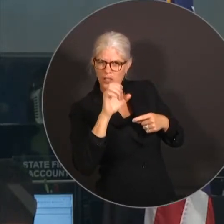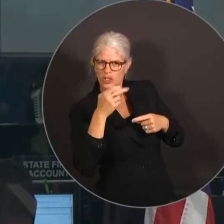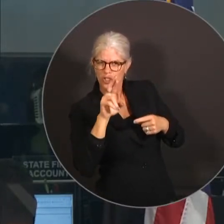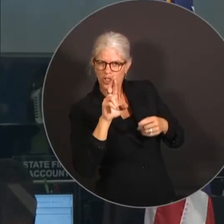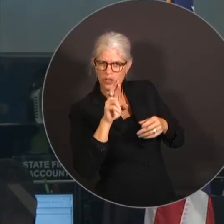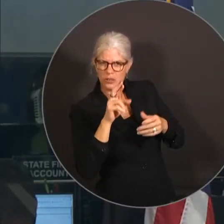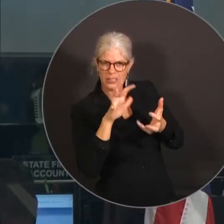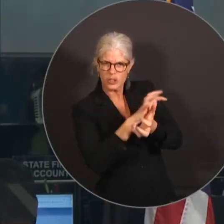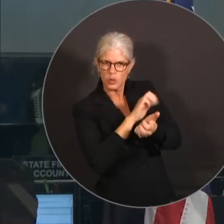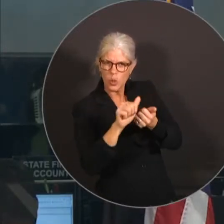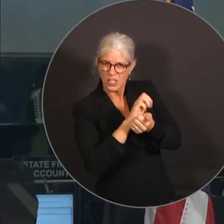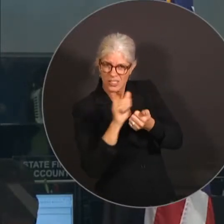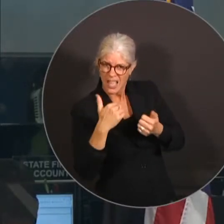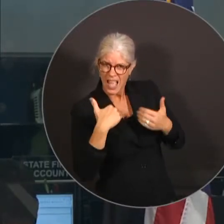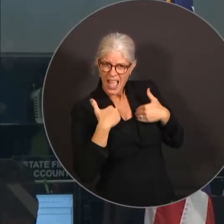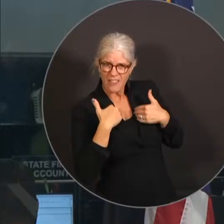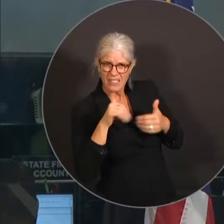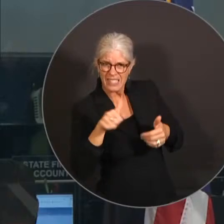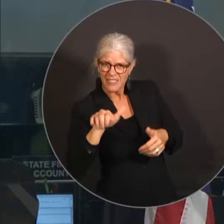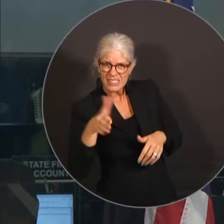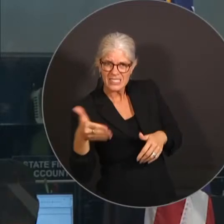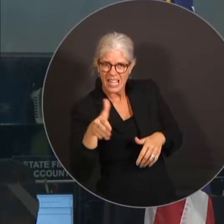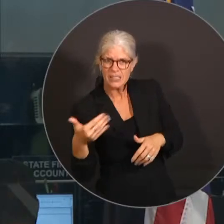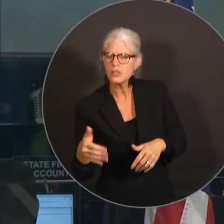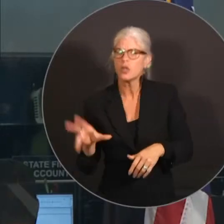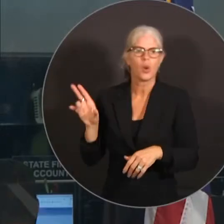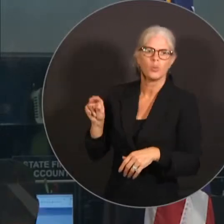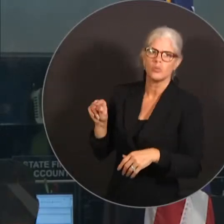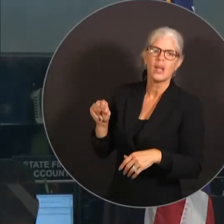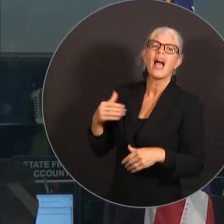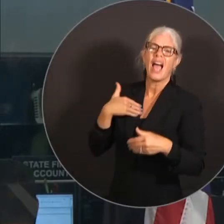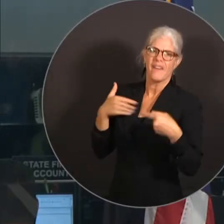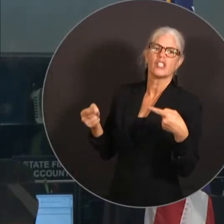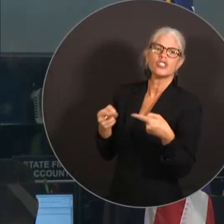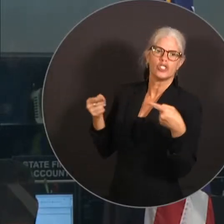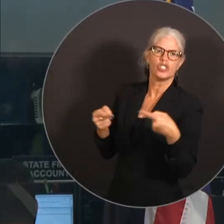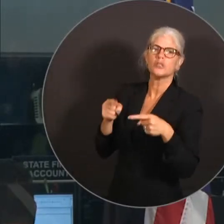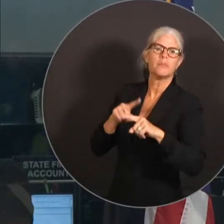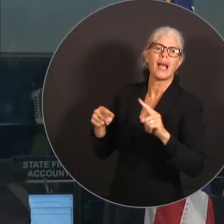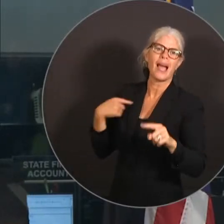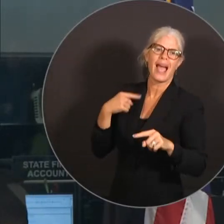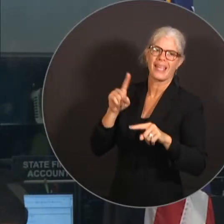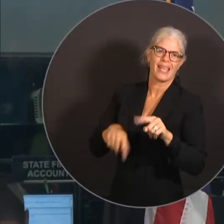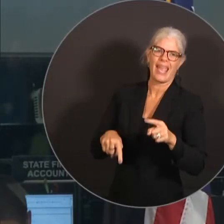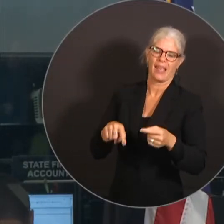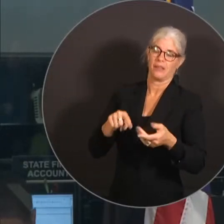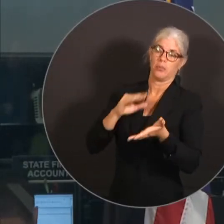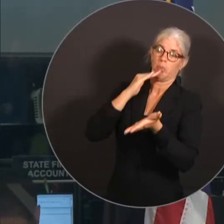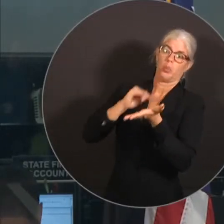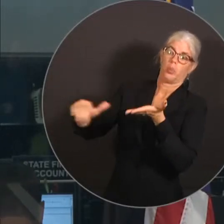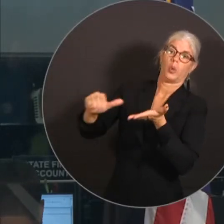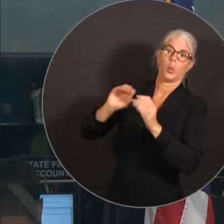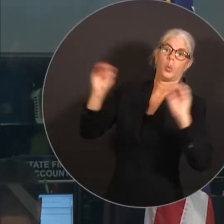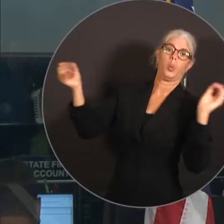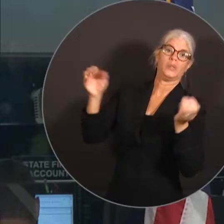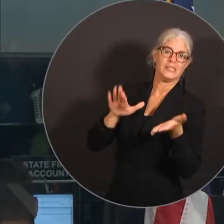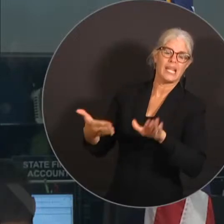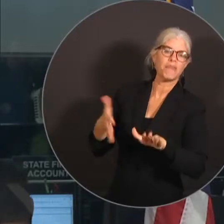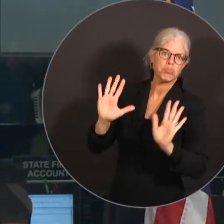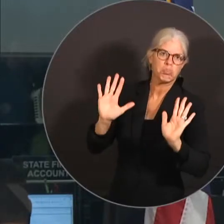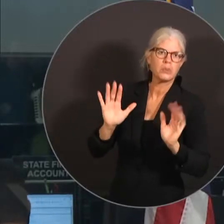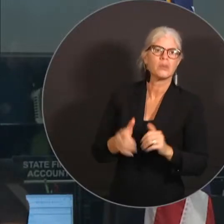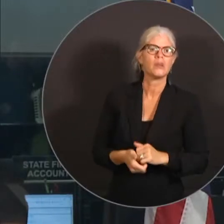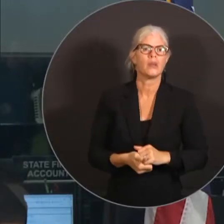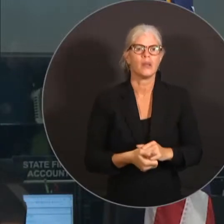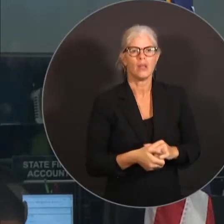tornadoes? Not yet. I think that there's some injuries. I don't think we can rule out fatalities, but we don't have any confirmed yet. Does the state have a